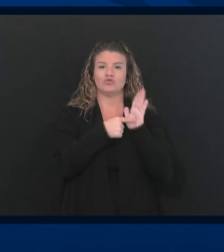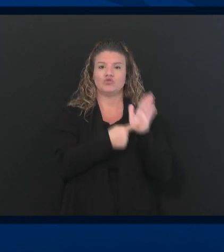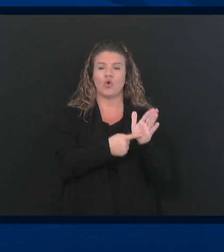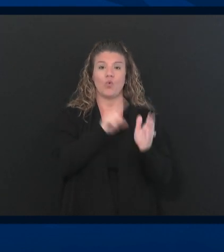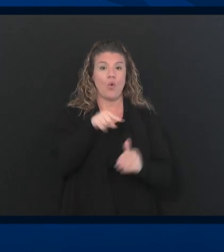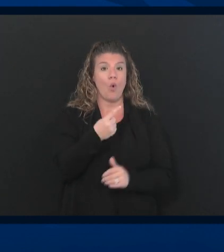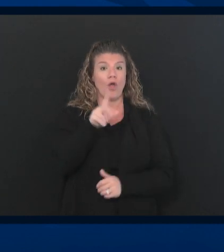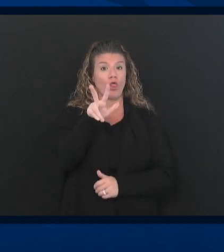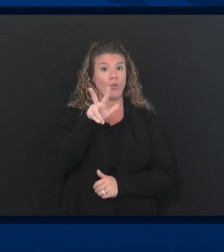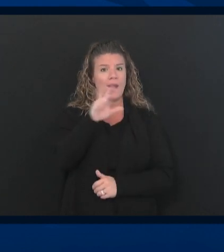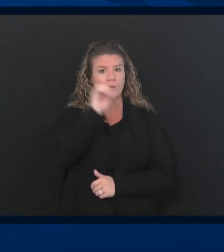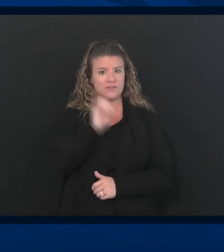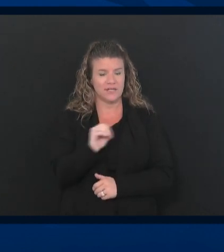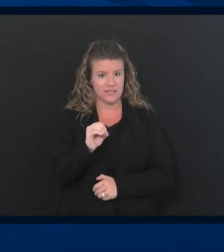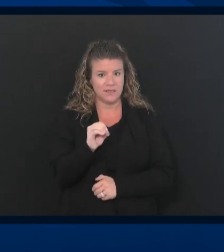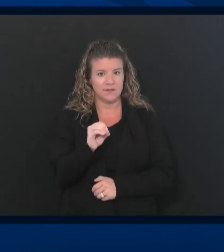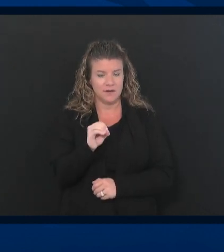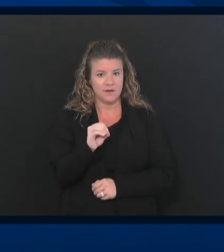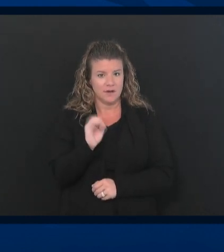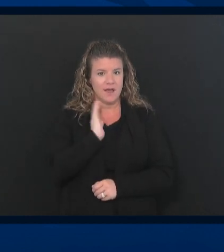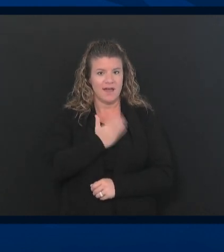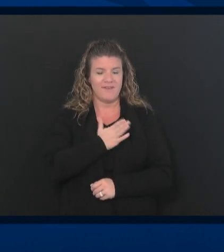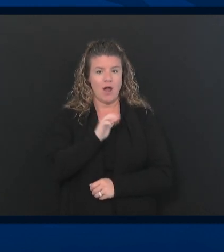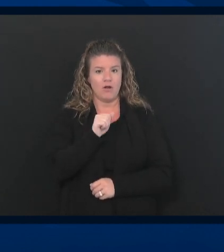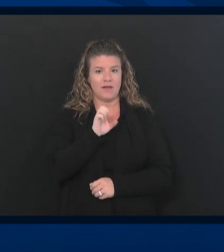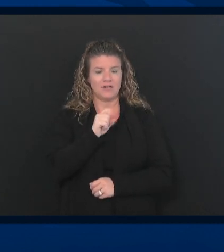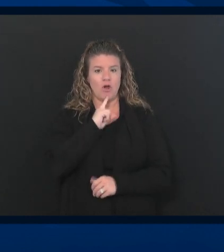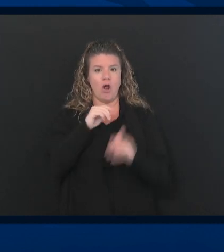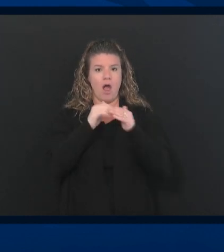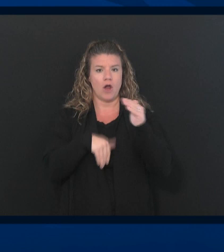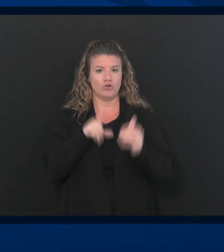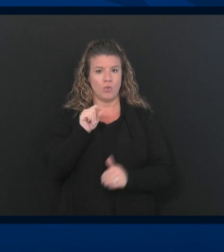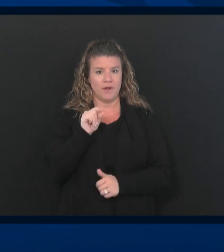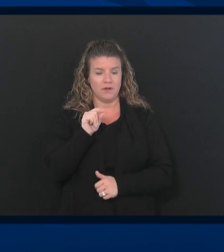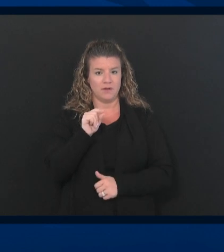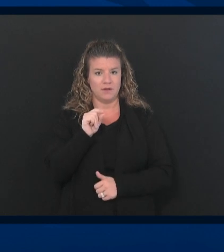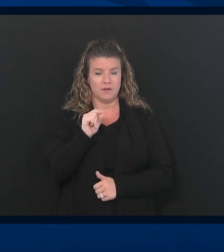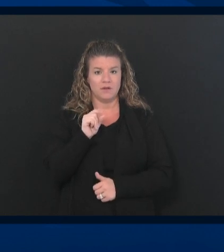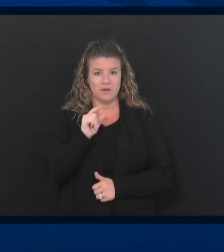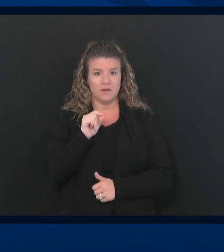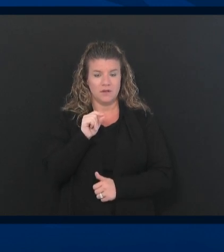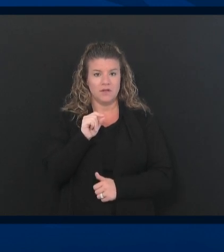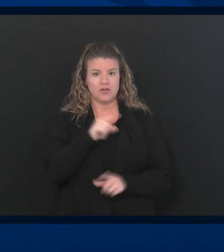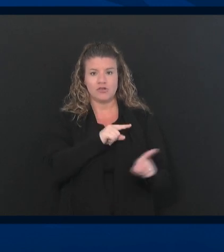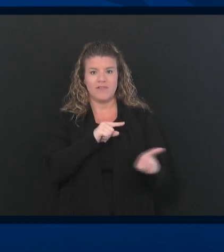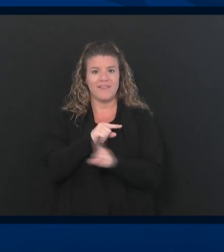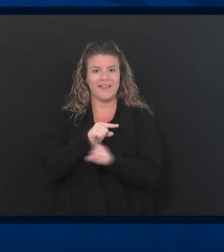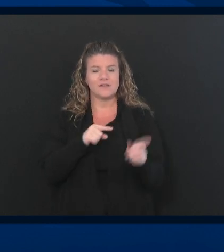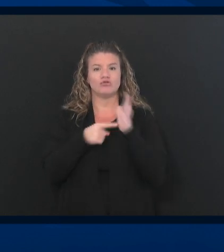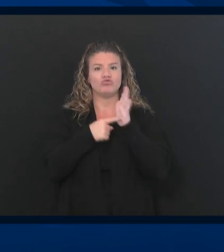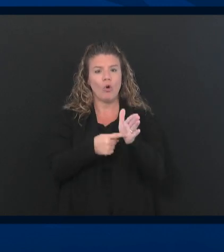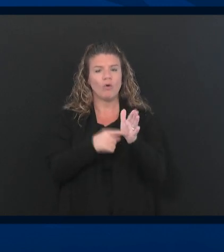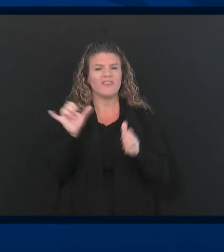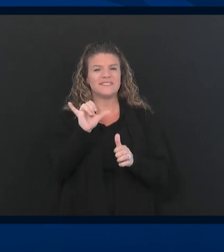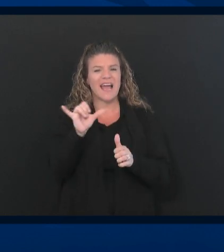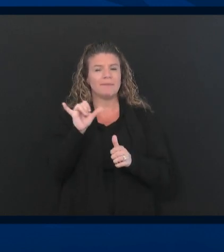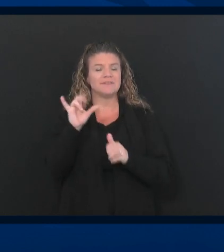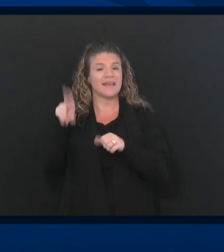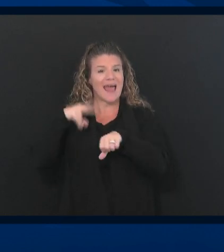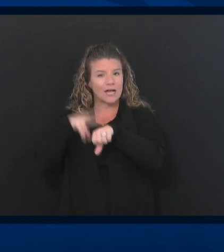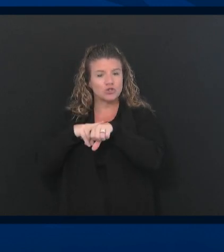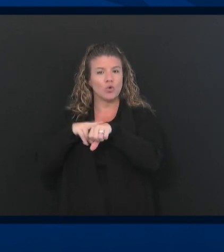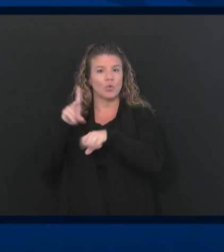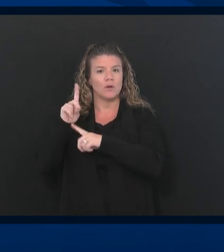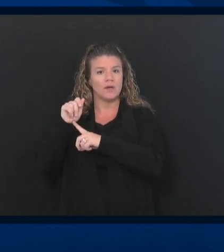only about 3% of our cases are under the age of 20. So this mirrors the national data that this is really